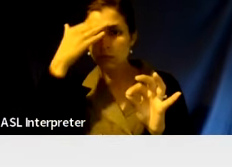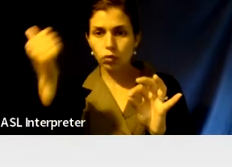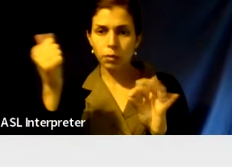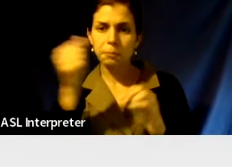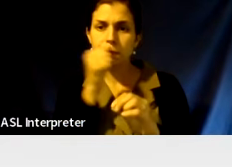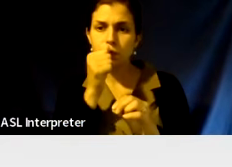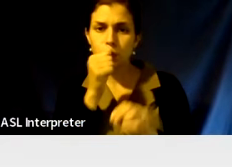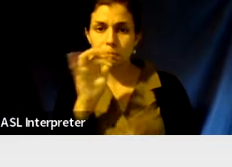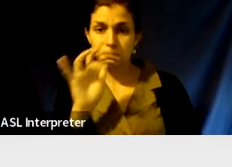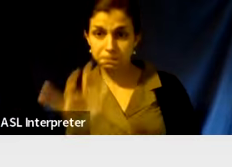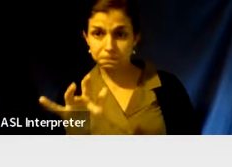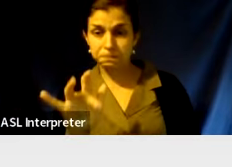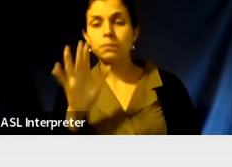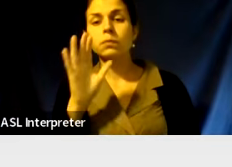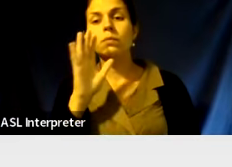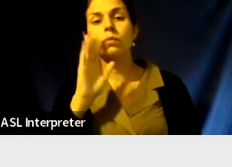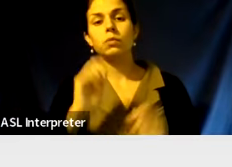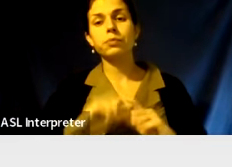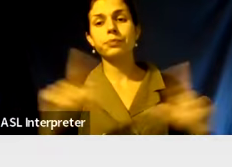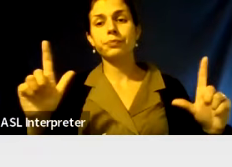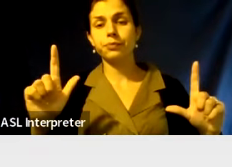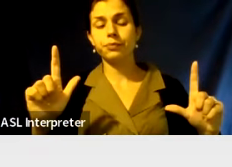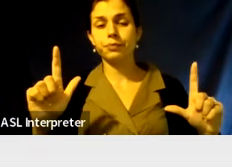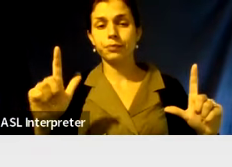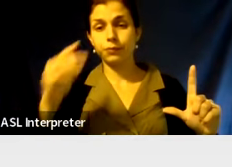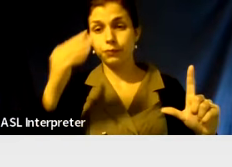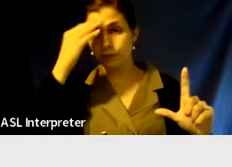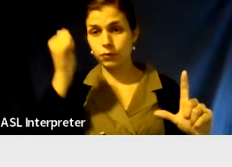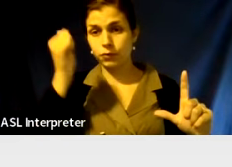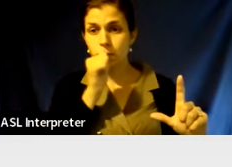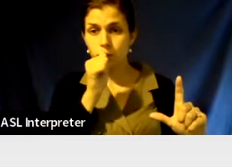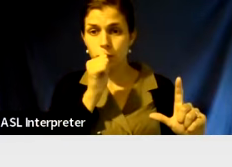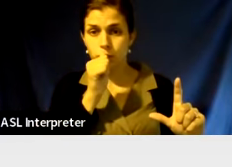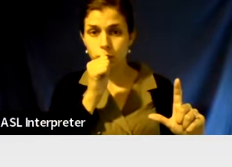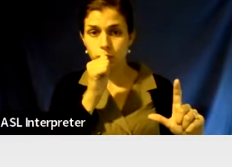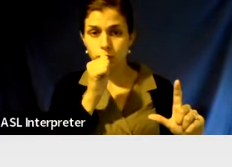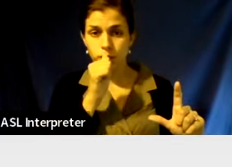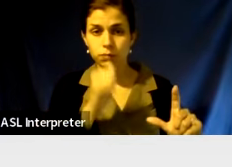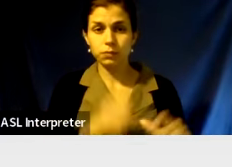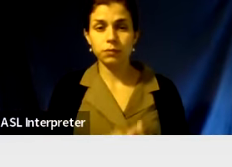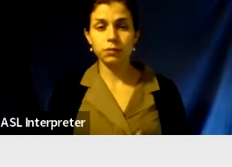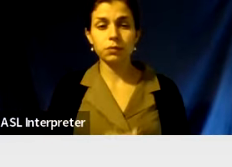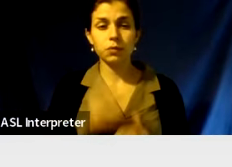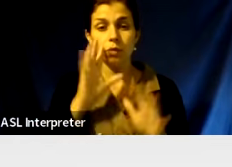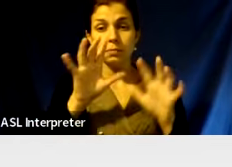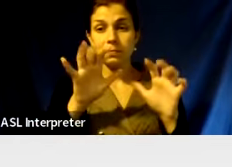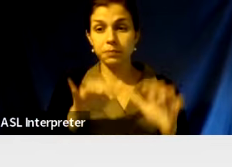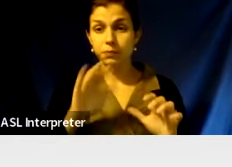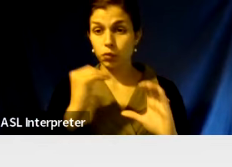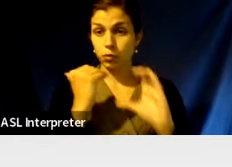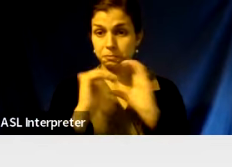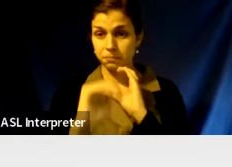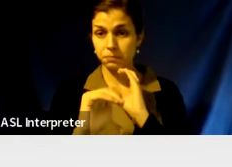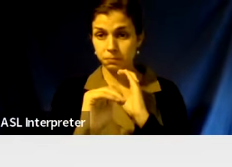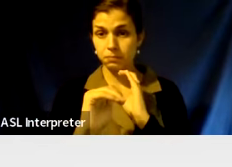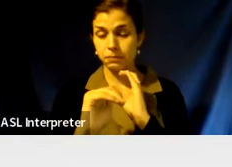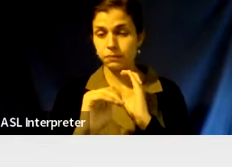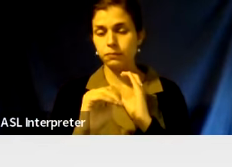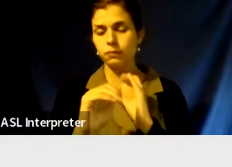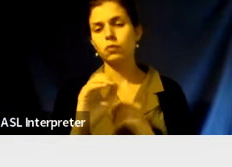And that'll open up the Forgot Login Password Assistance screen. And here you will type in your email address or